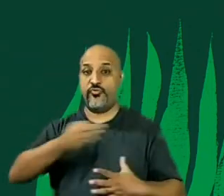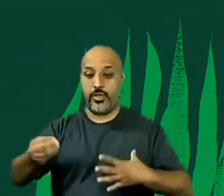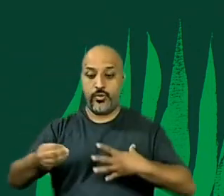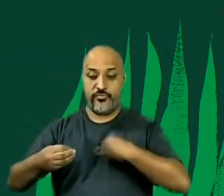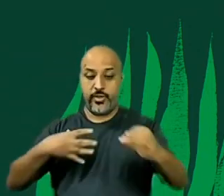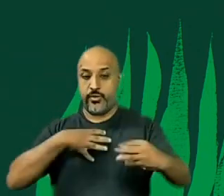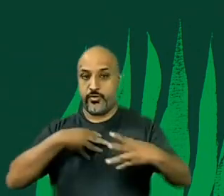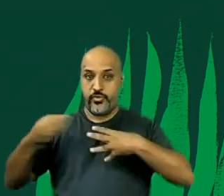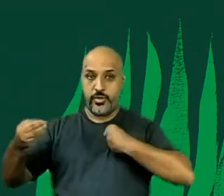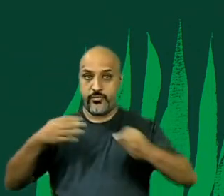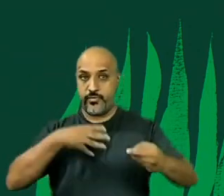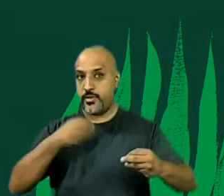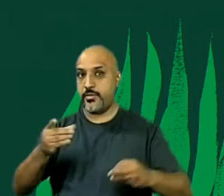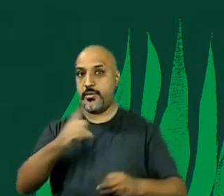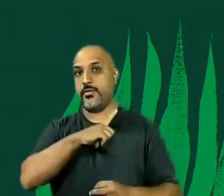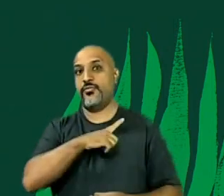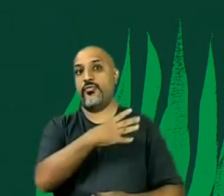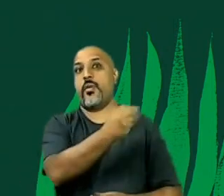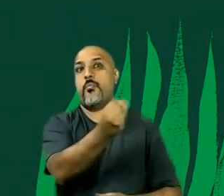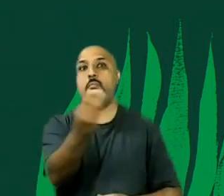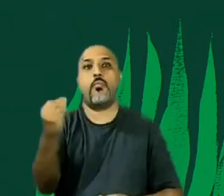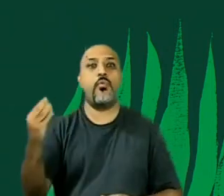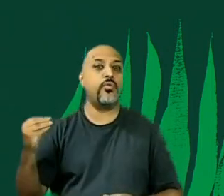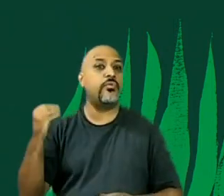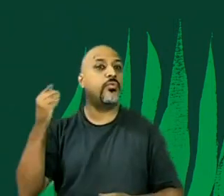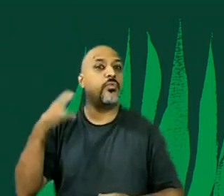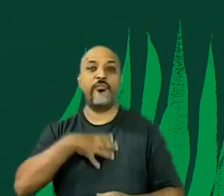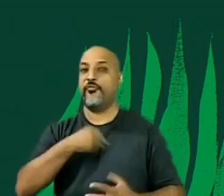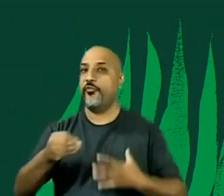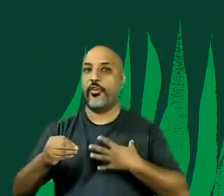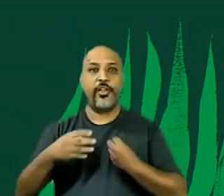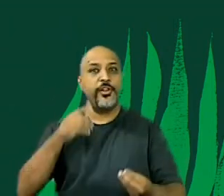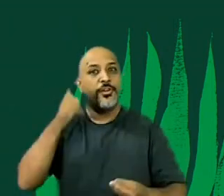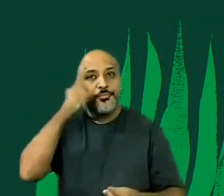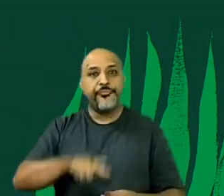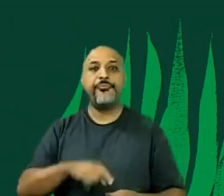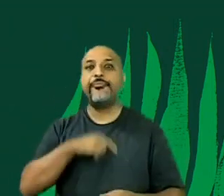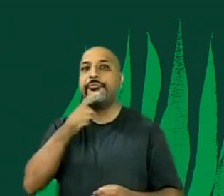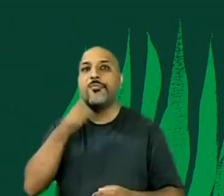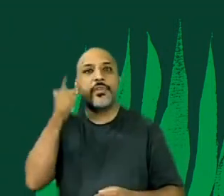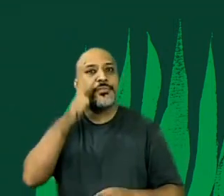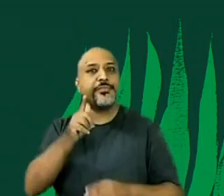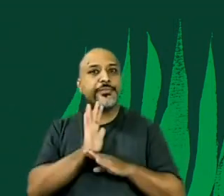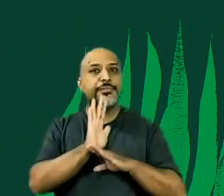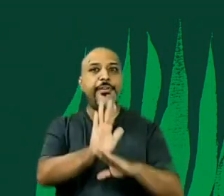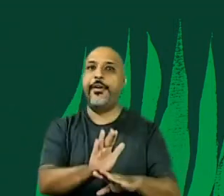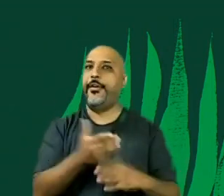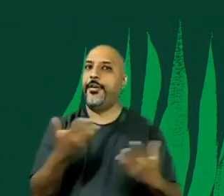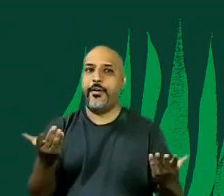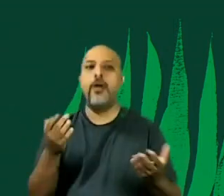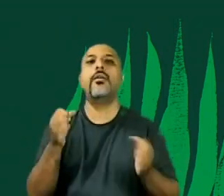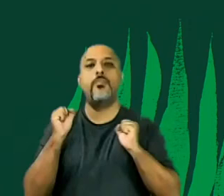we cannot support them, we can forget about creating really great art.